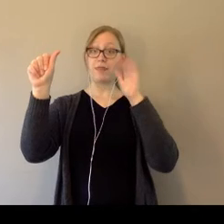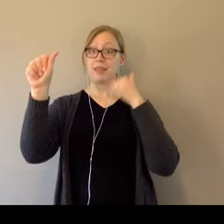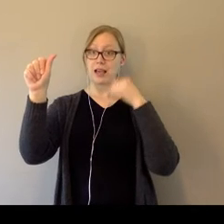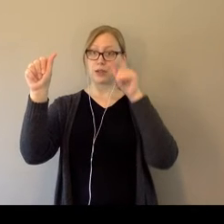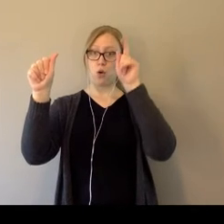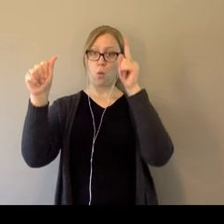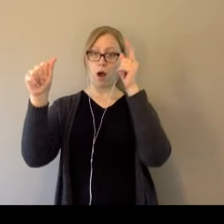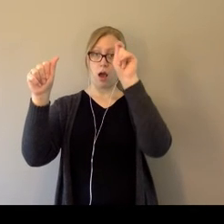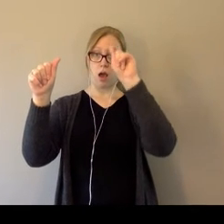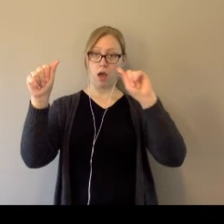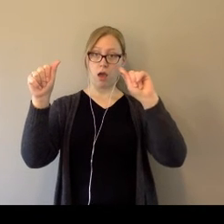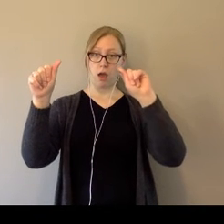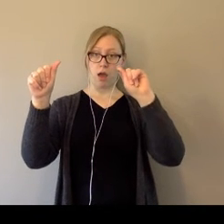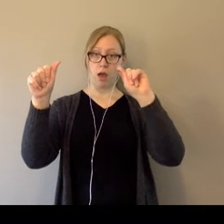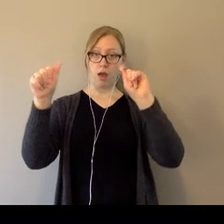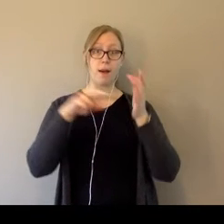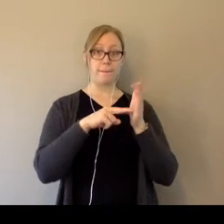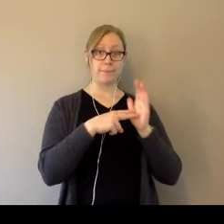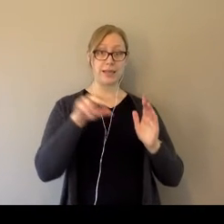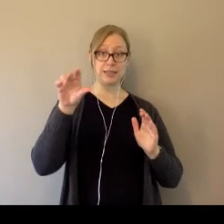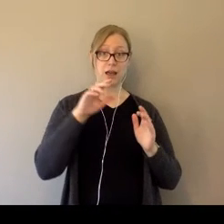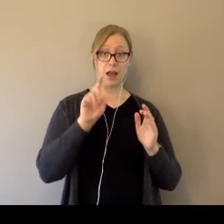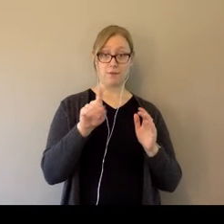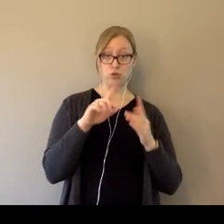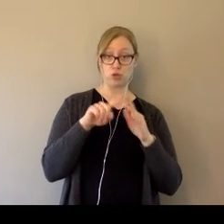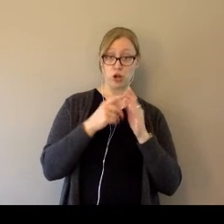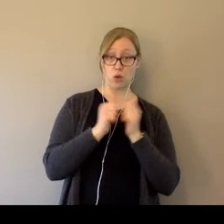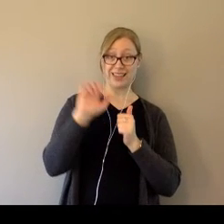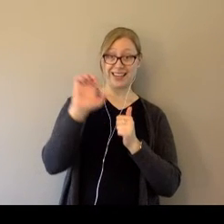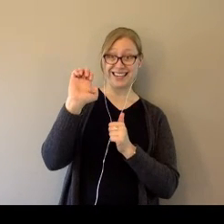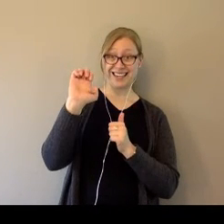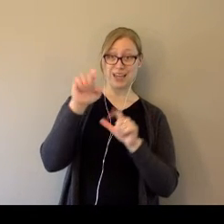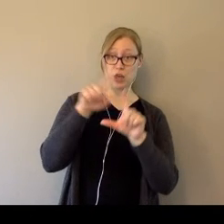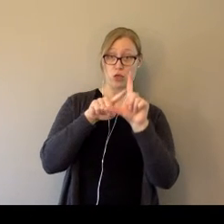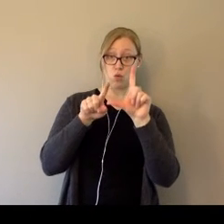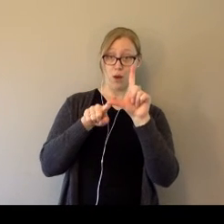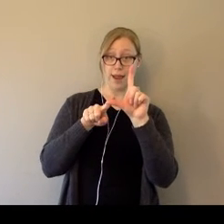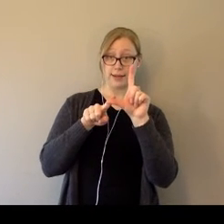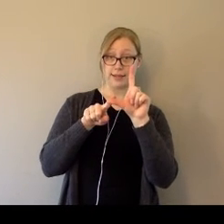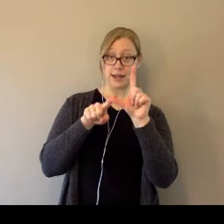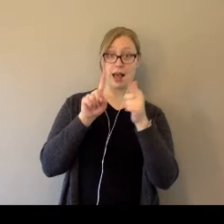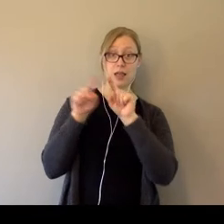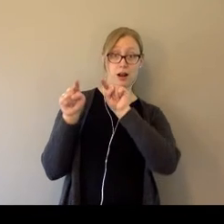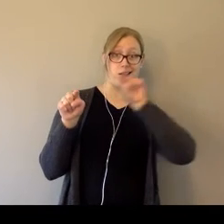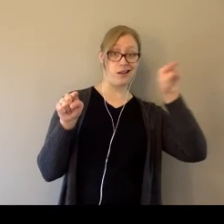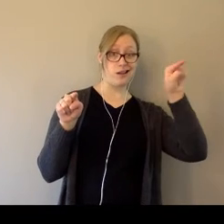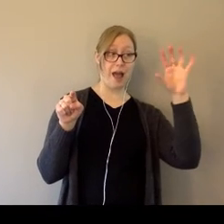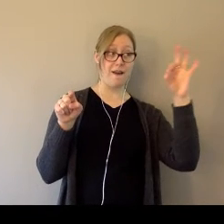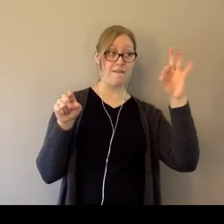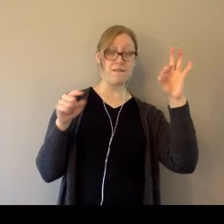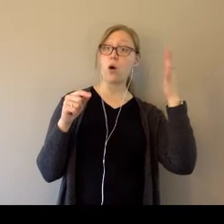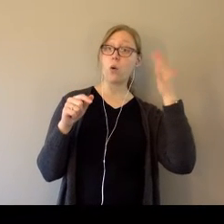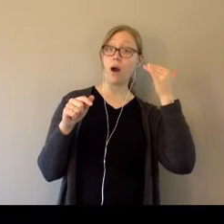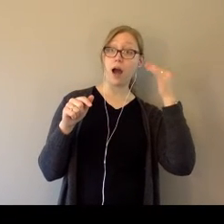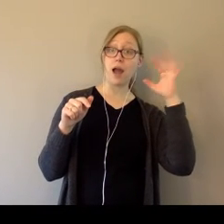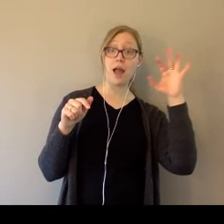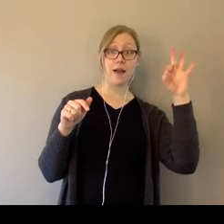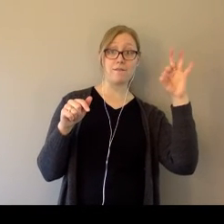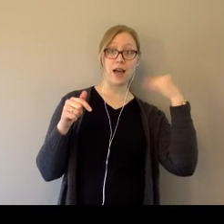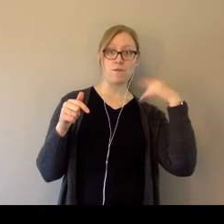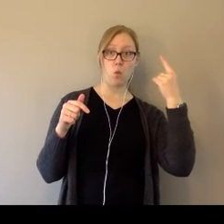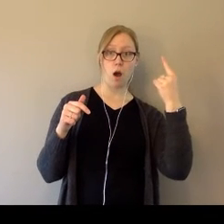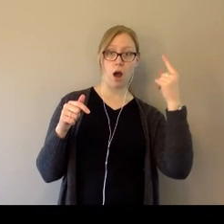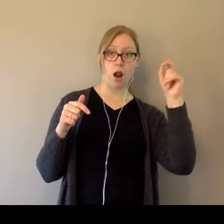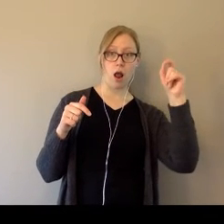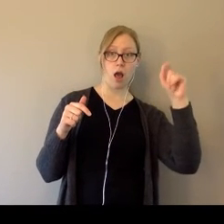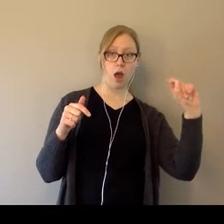second figure, I have to start at E and then go to F, which has one tick mark. So you have to name them in the same order. So A,